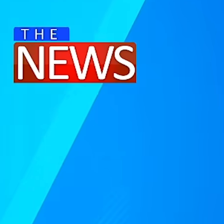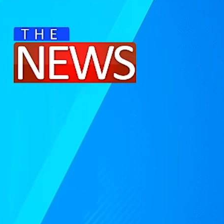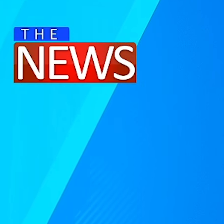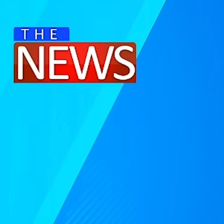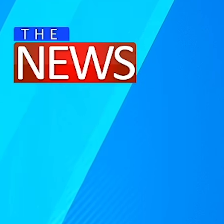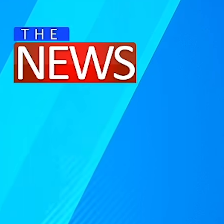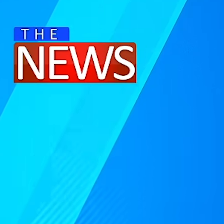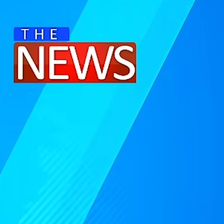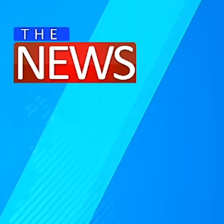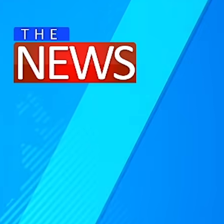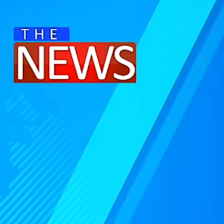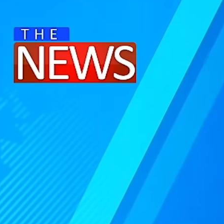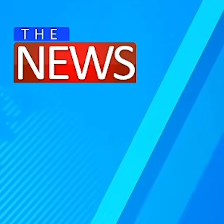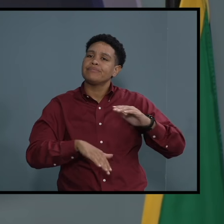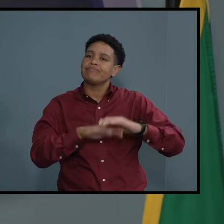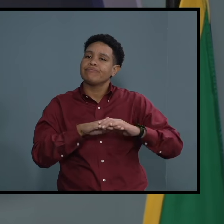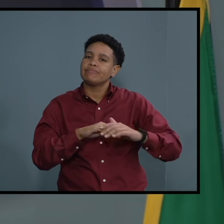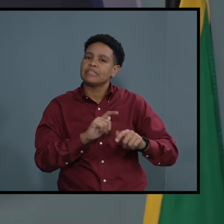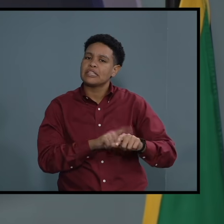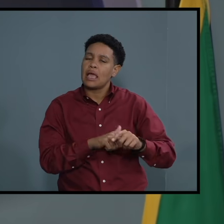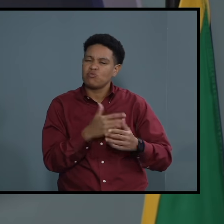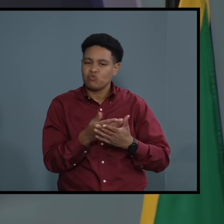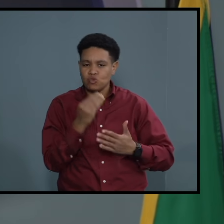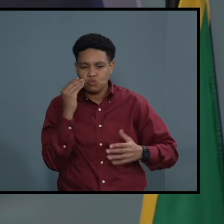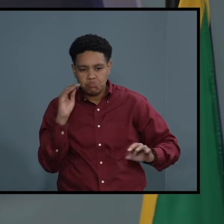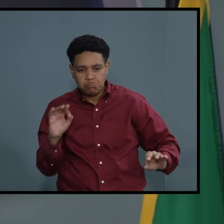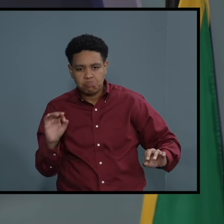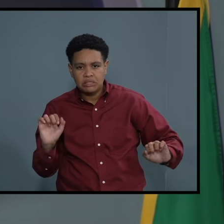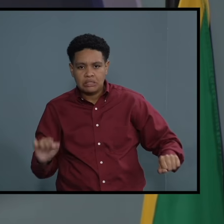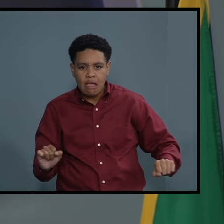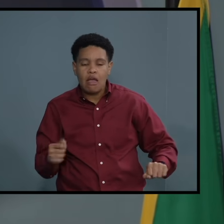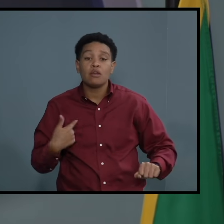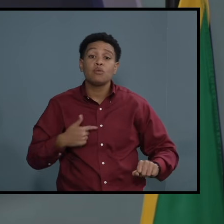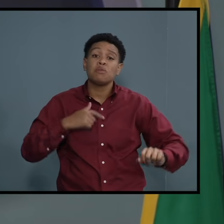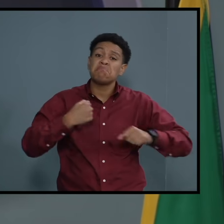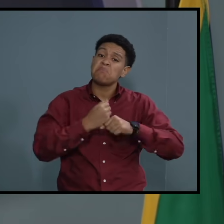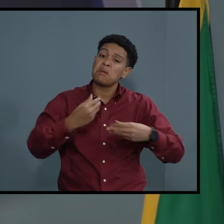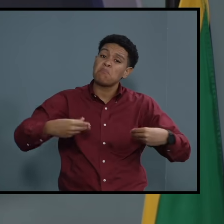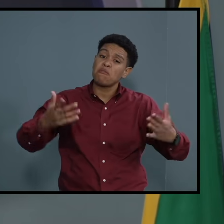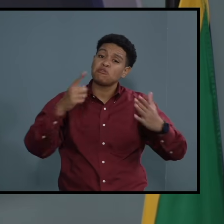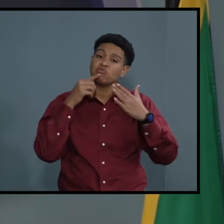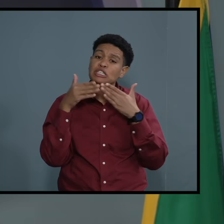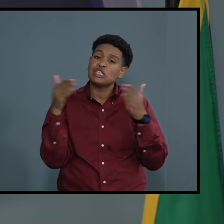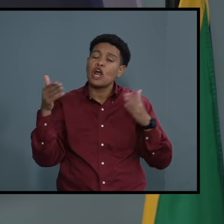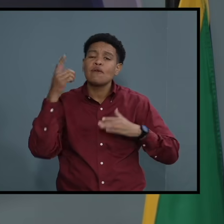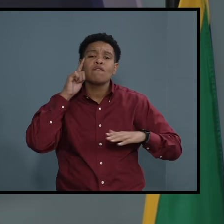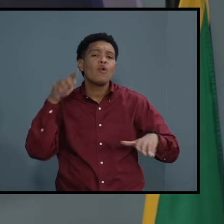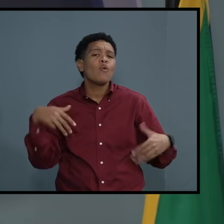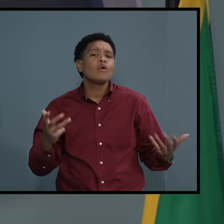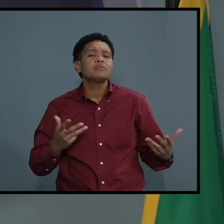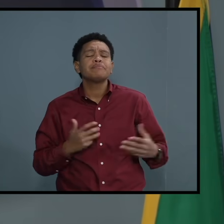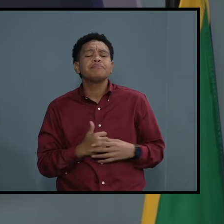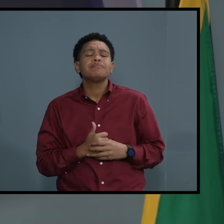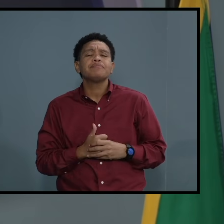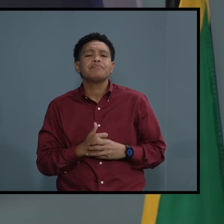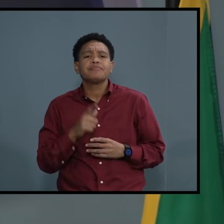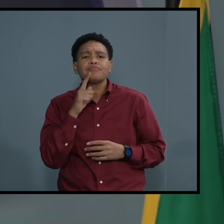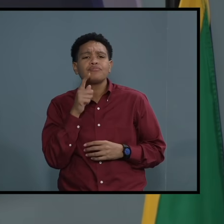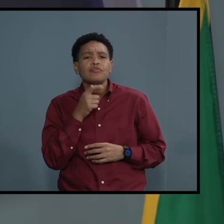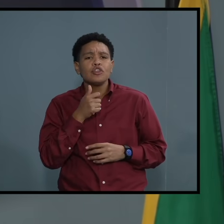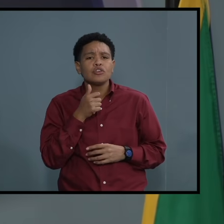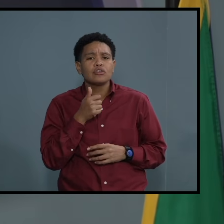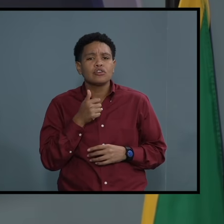for the transport sector. We have made provisions generally for